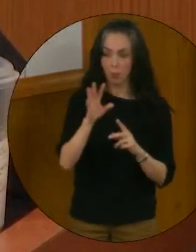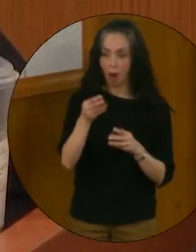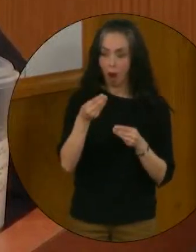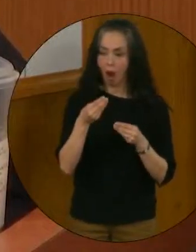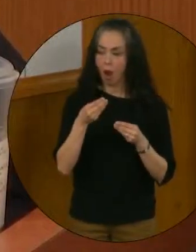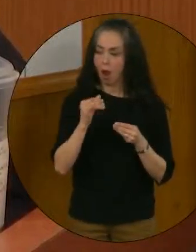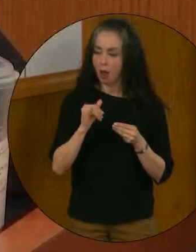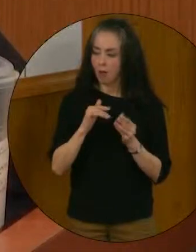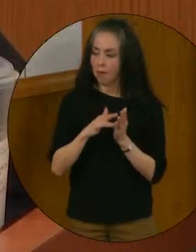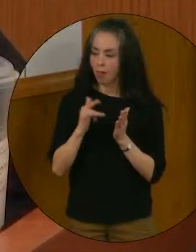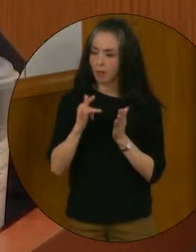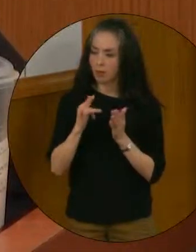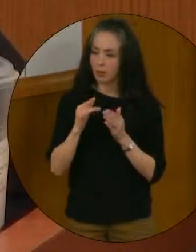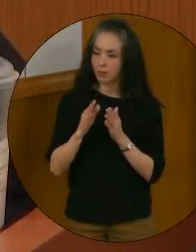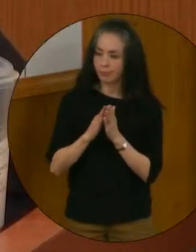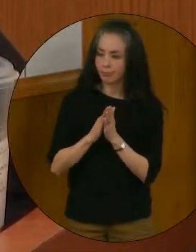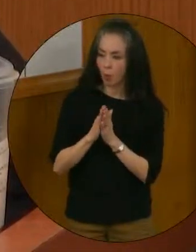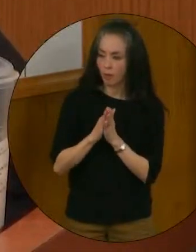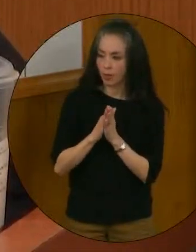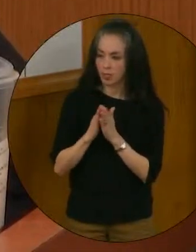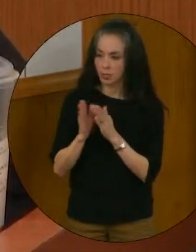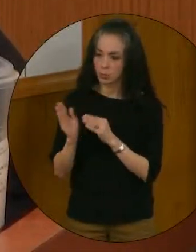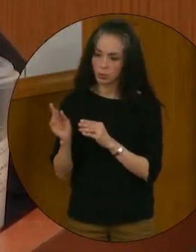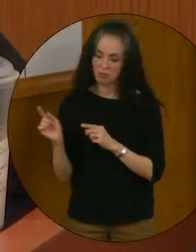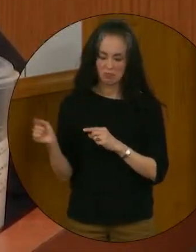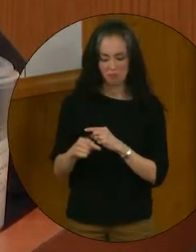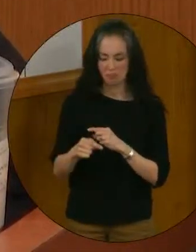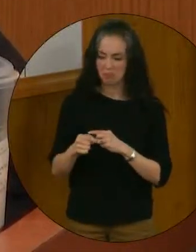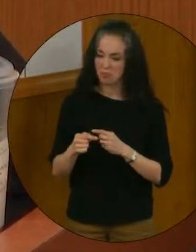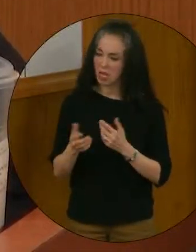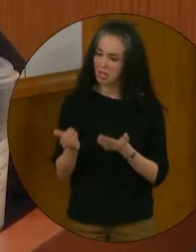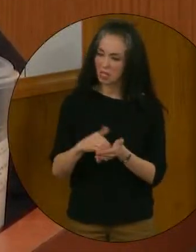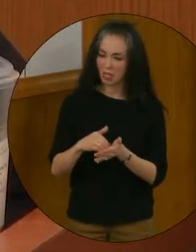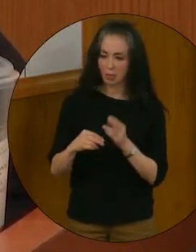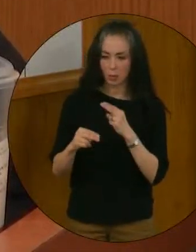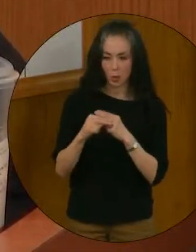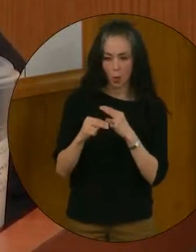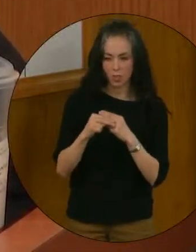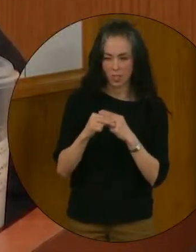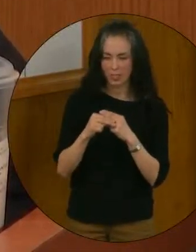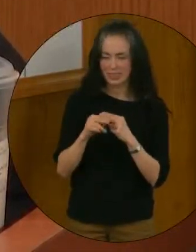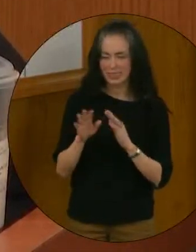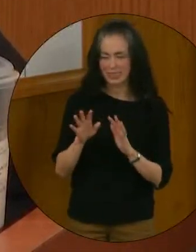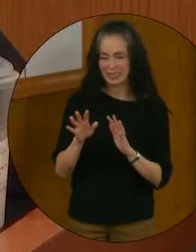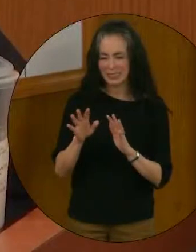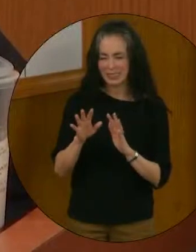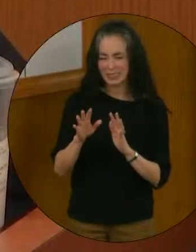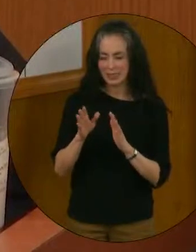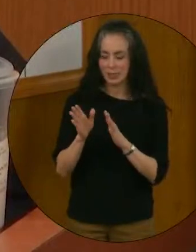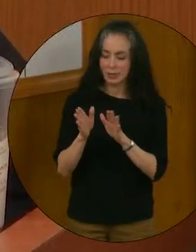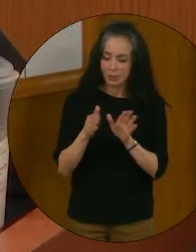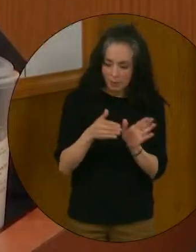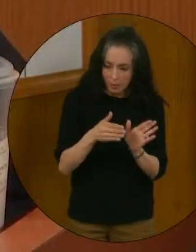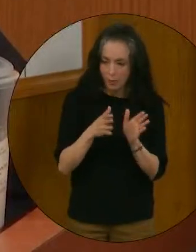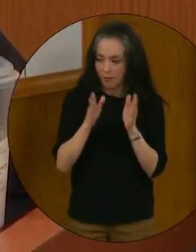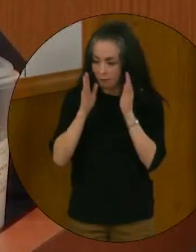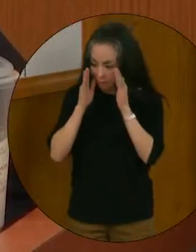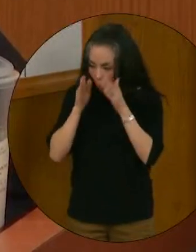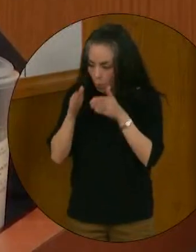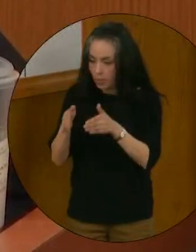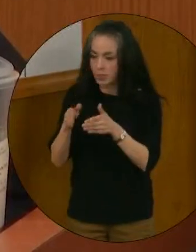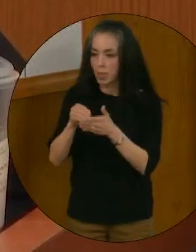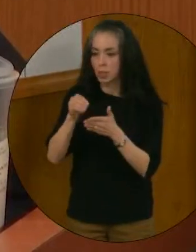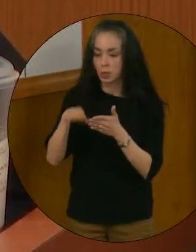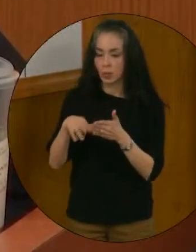bring us consistently back to the bargaining table, to the negotiating table, when we really should be focused on student outcomes. So how are you